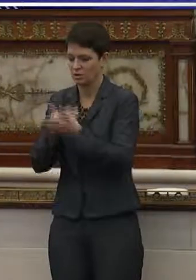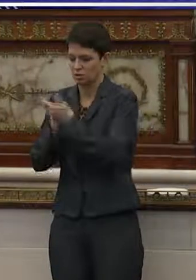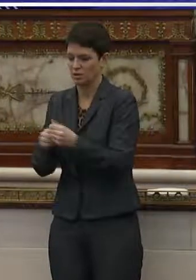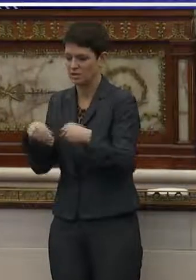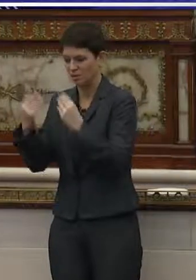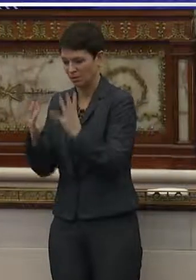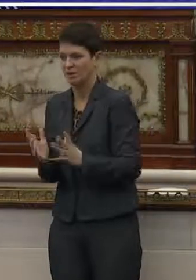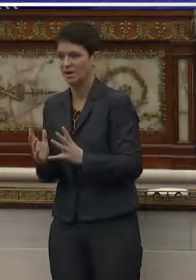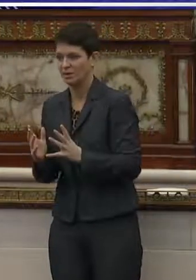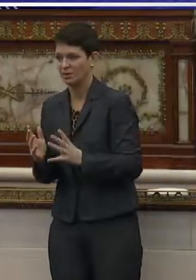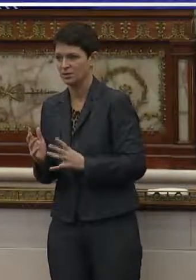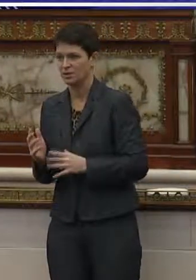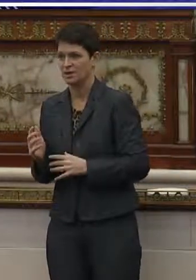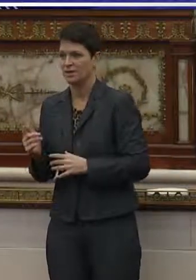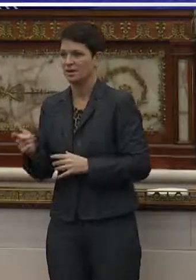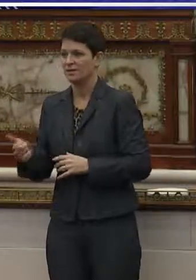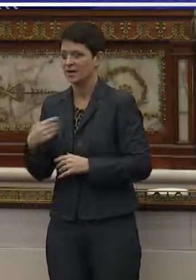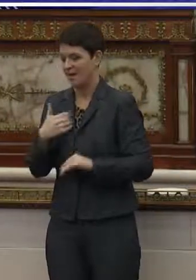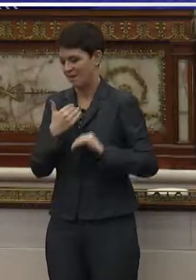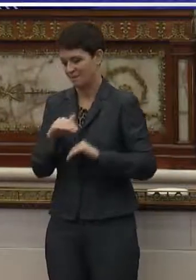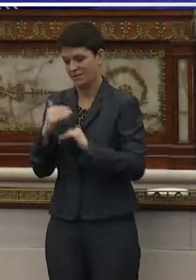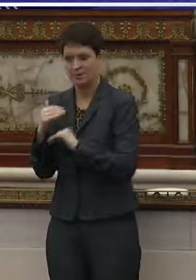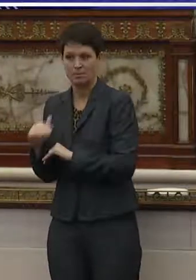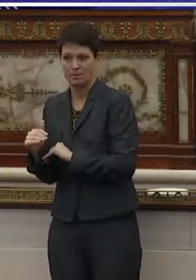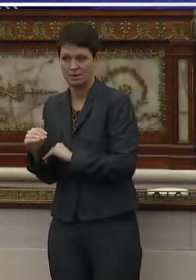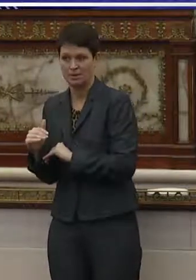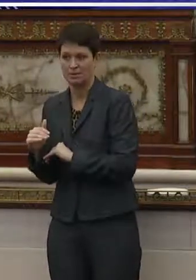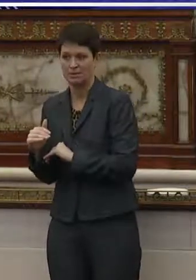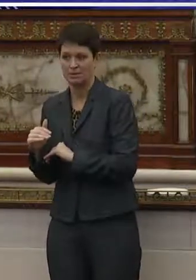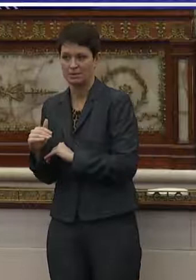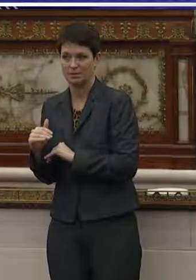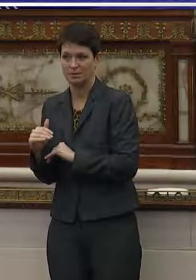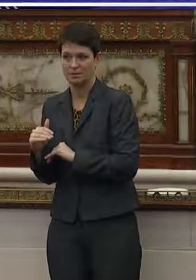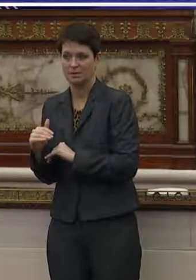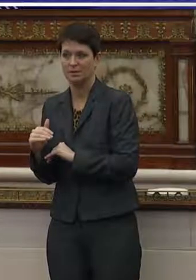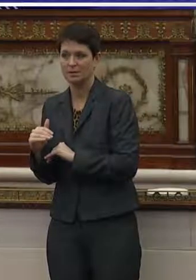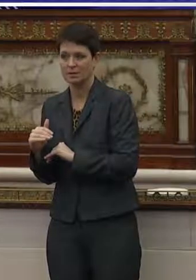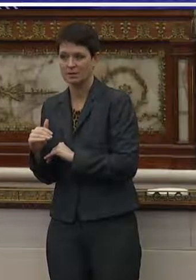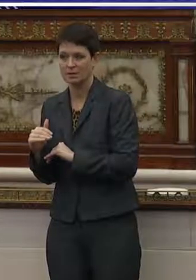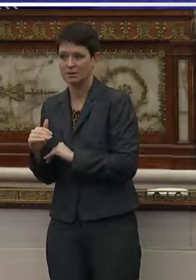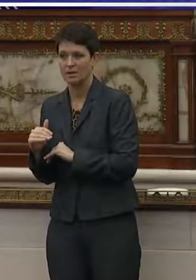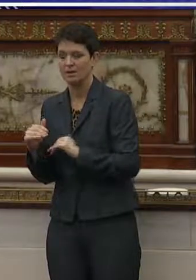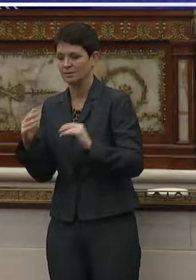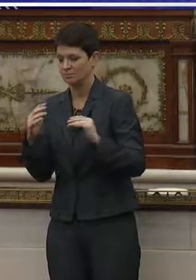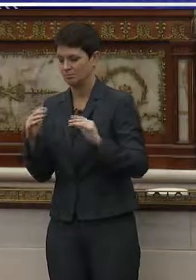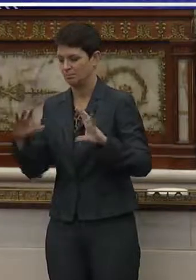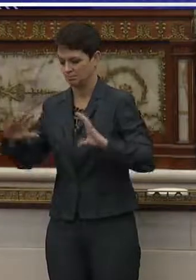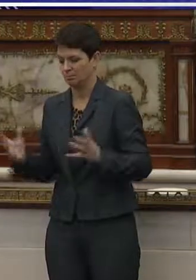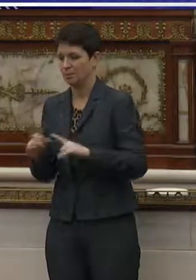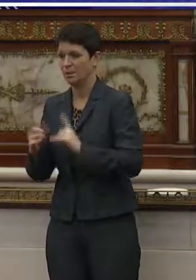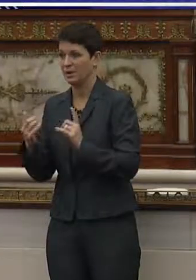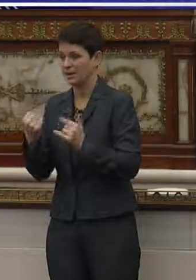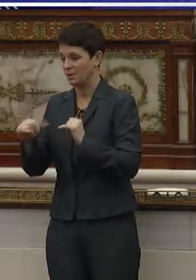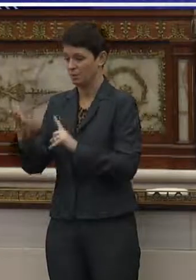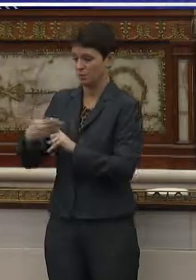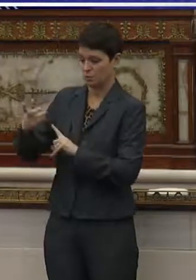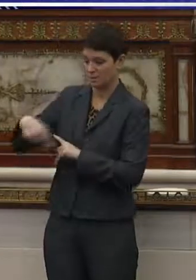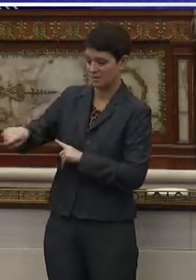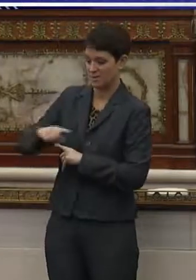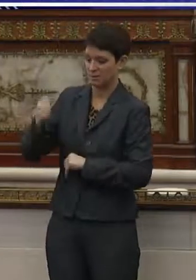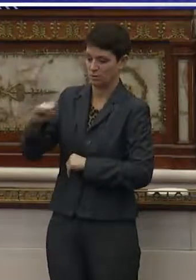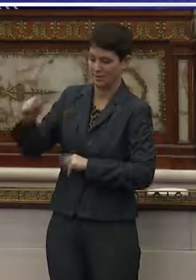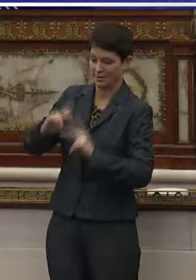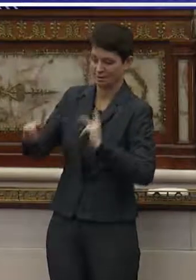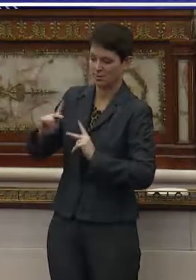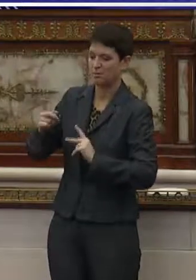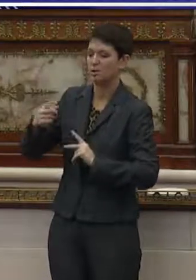providers. They have a limited throughput, but I think if there's anyone who can persuade the reluctant people, they're